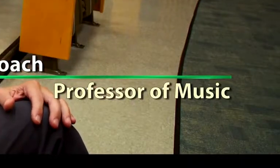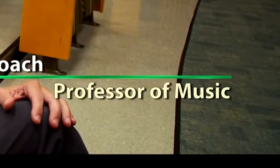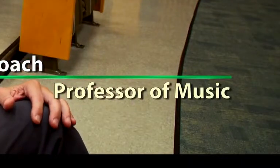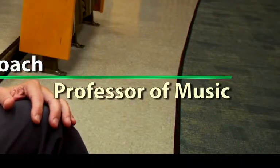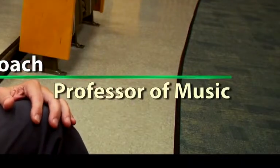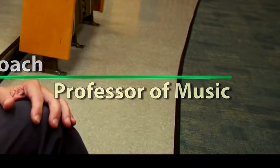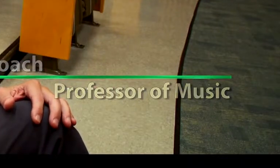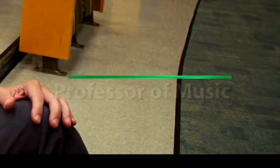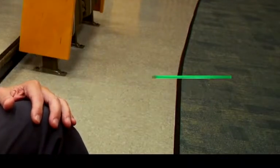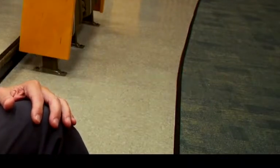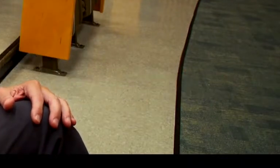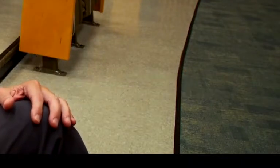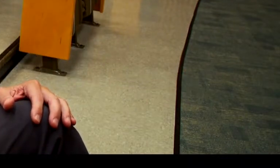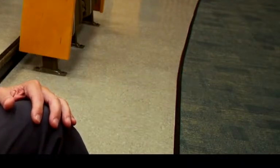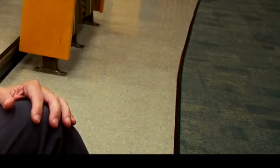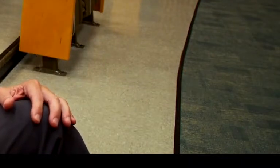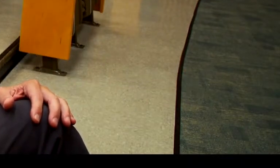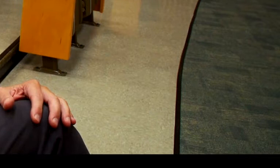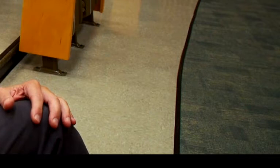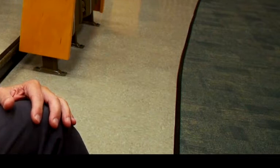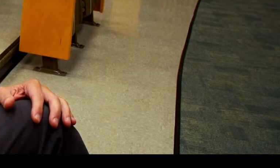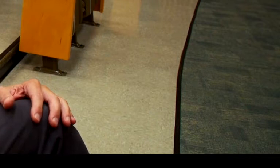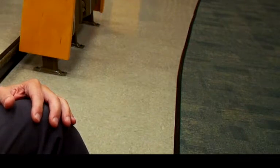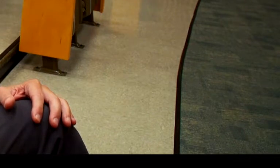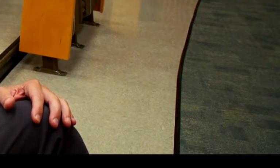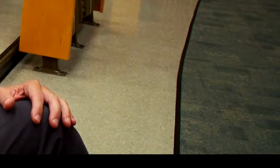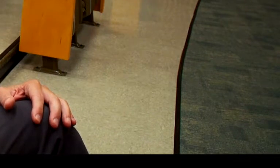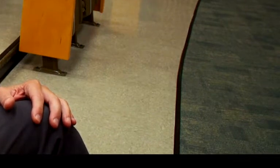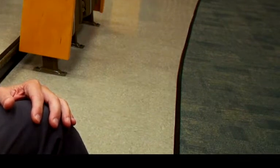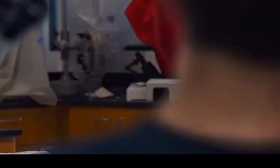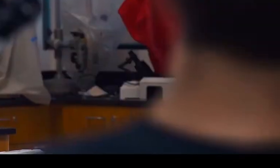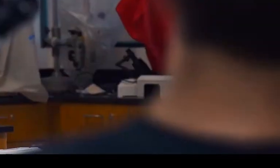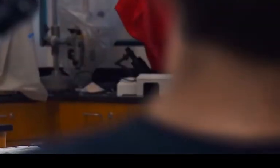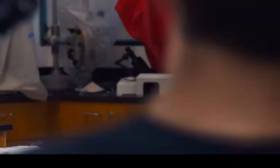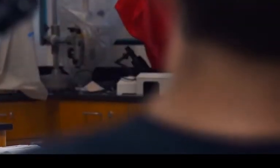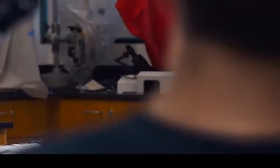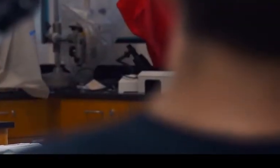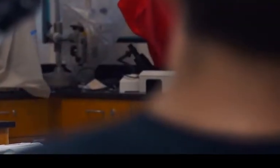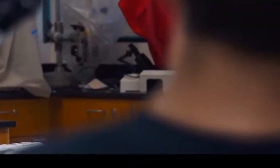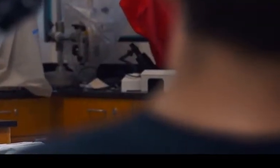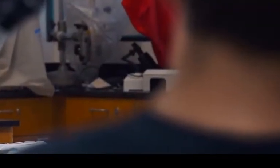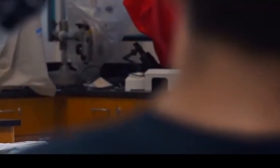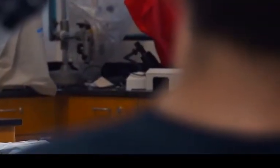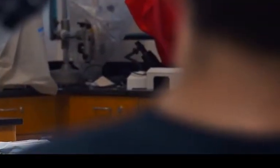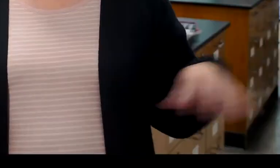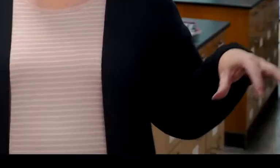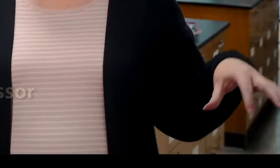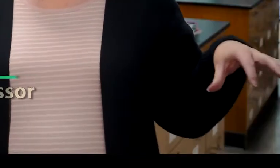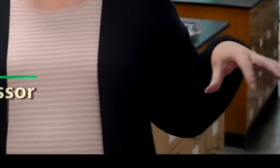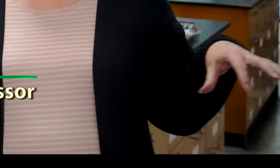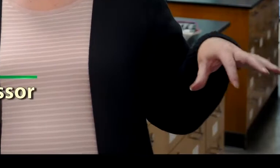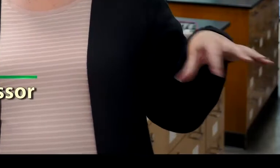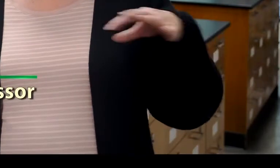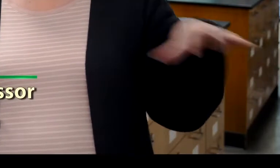find some healing and some sanity in this day and age. To bring it back to your table. We have 17